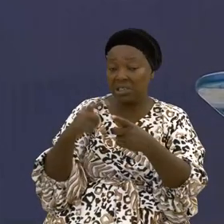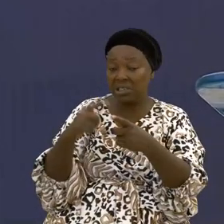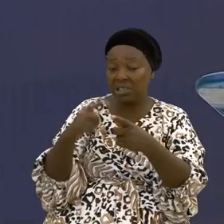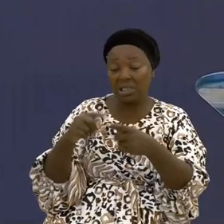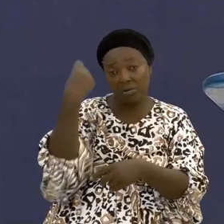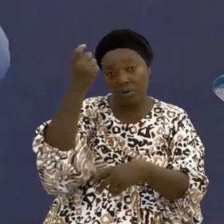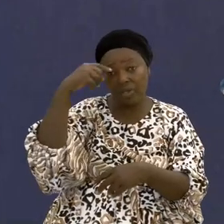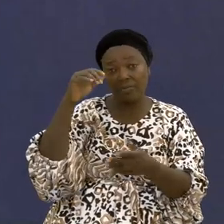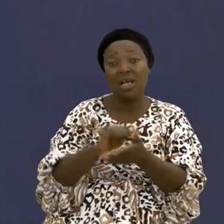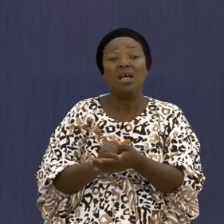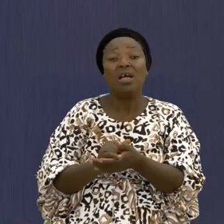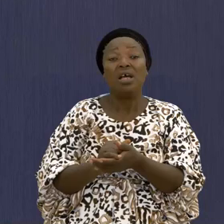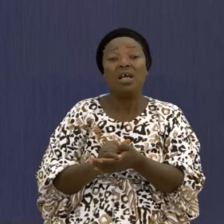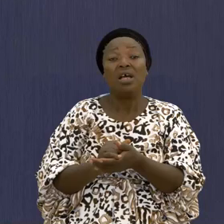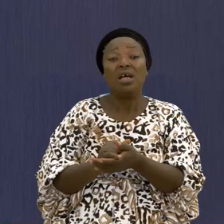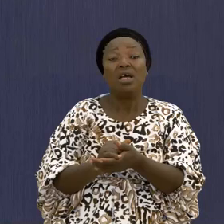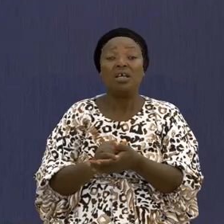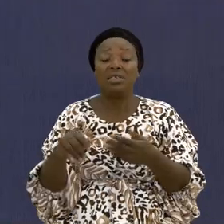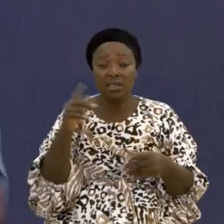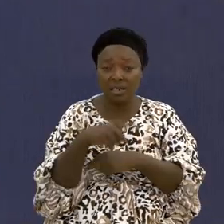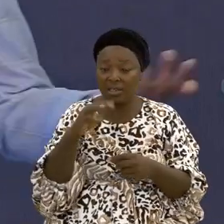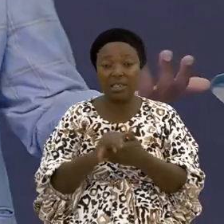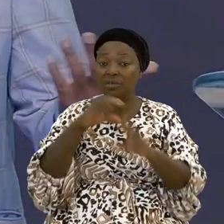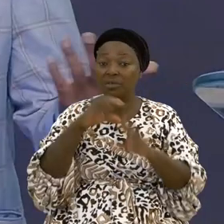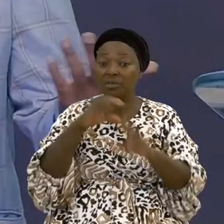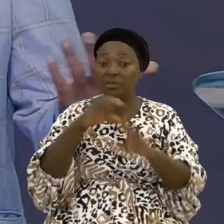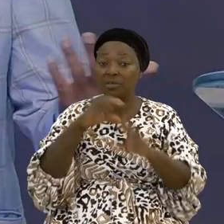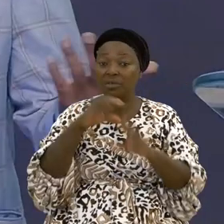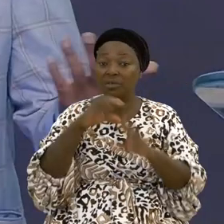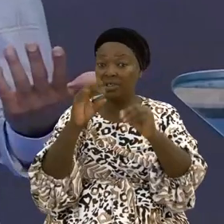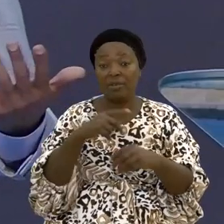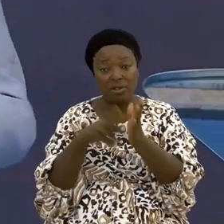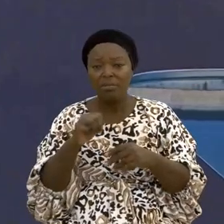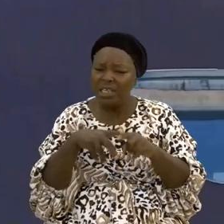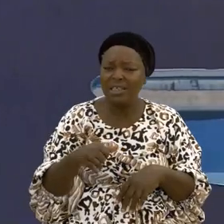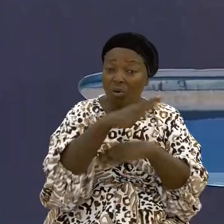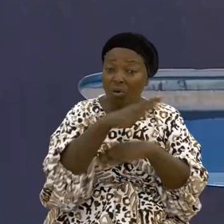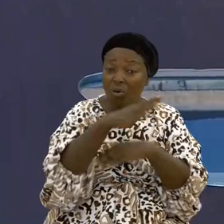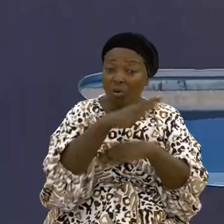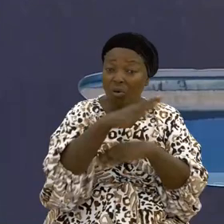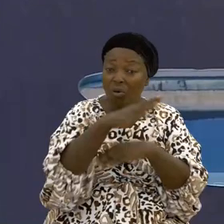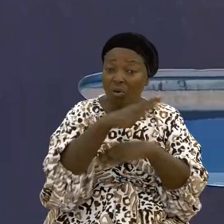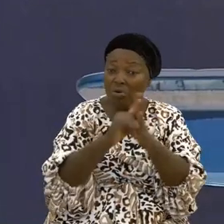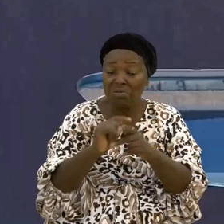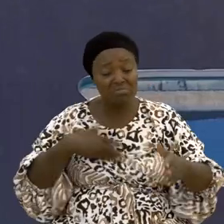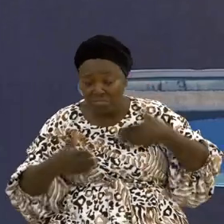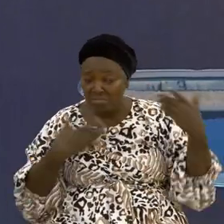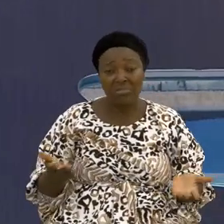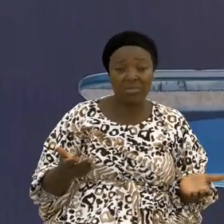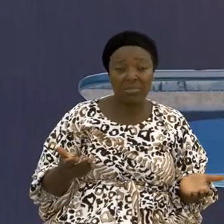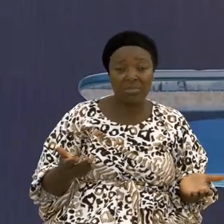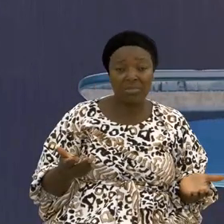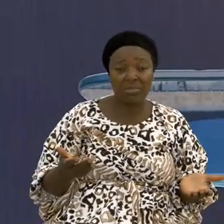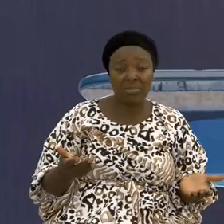that day said they would teach them and show them something. But they were rejoicing. Captured, they were